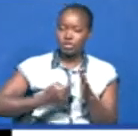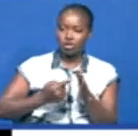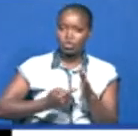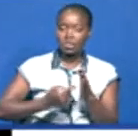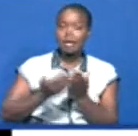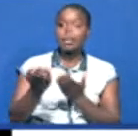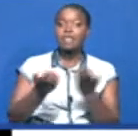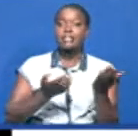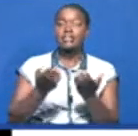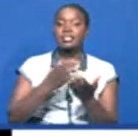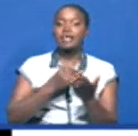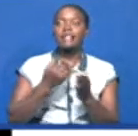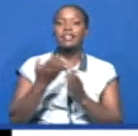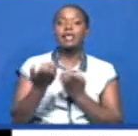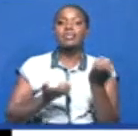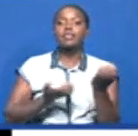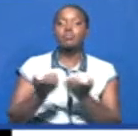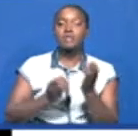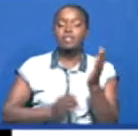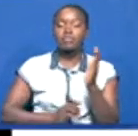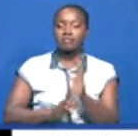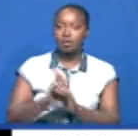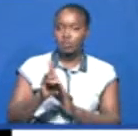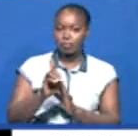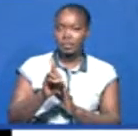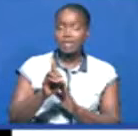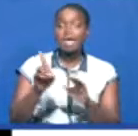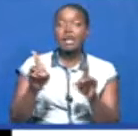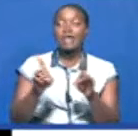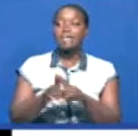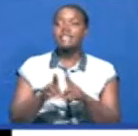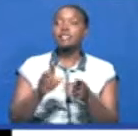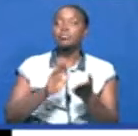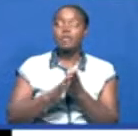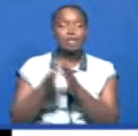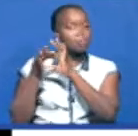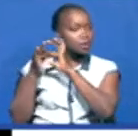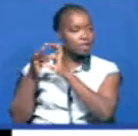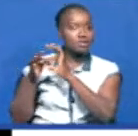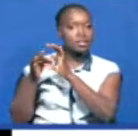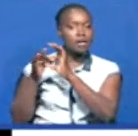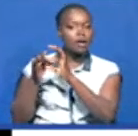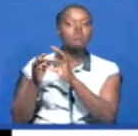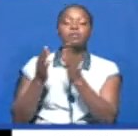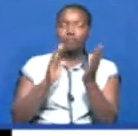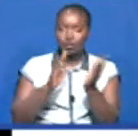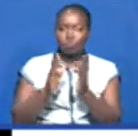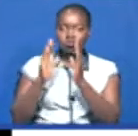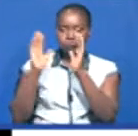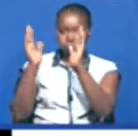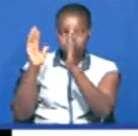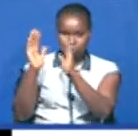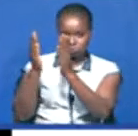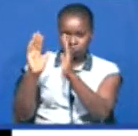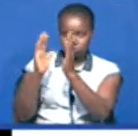and Enterprise Development. And as it has become our culture, let us put our hands together for Dr. Linyiru.